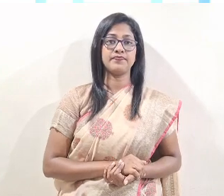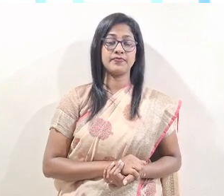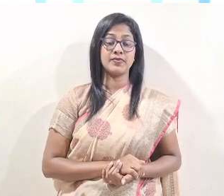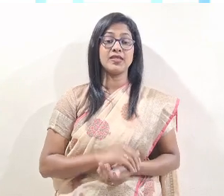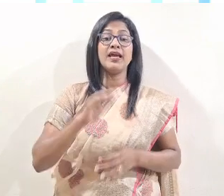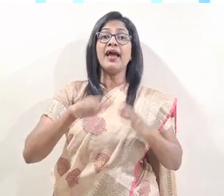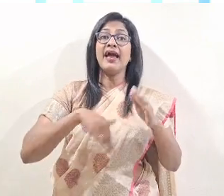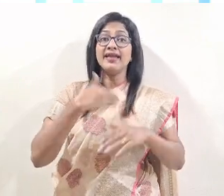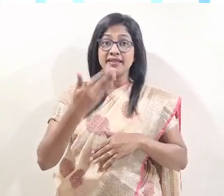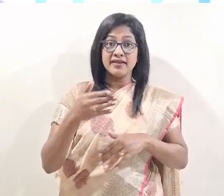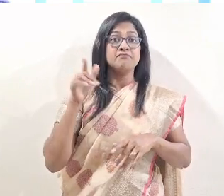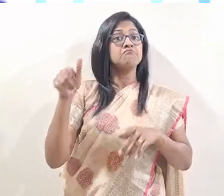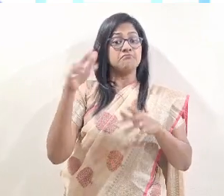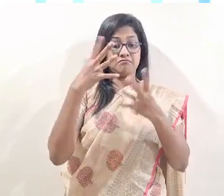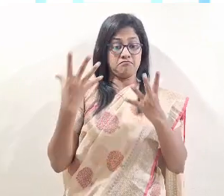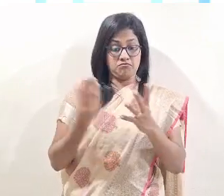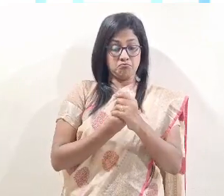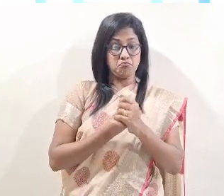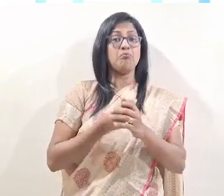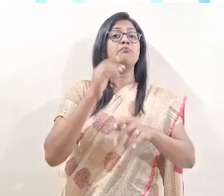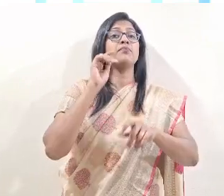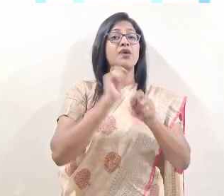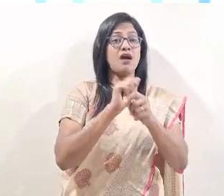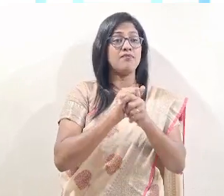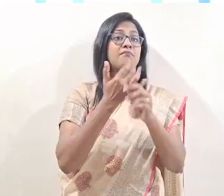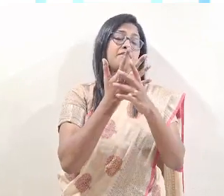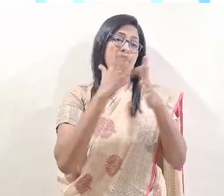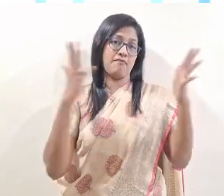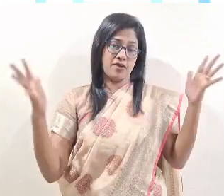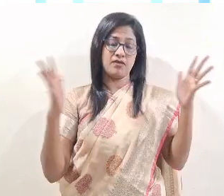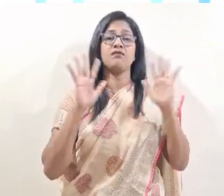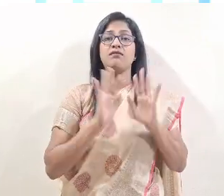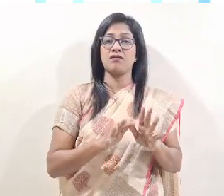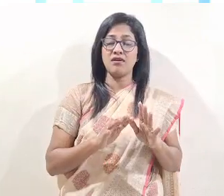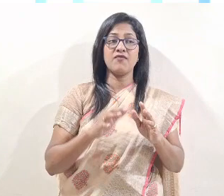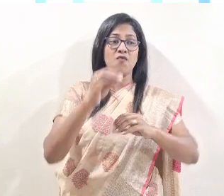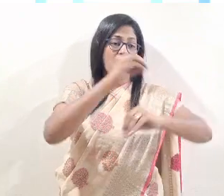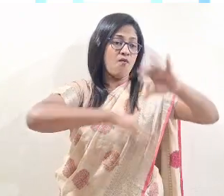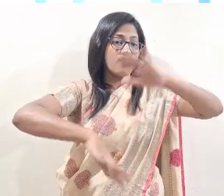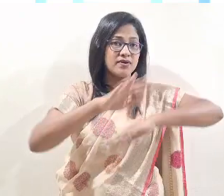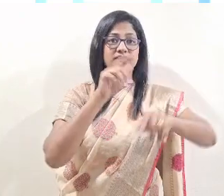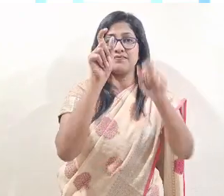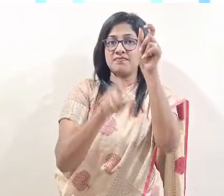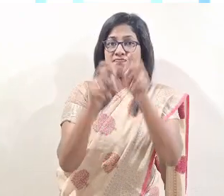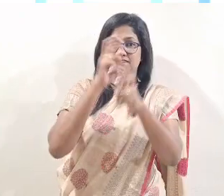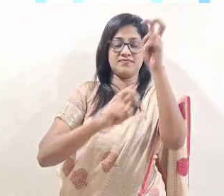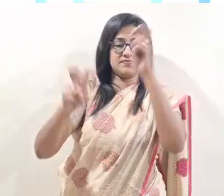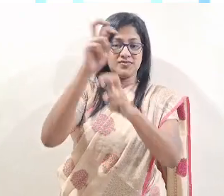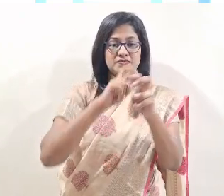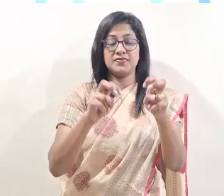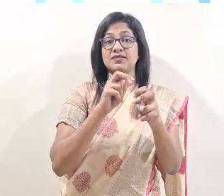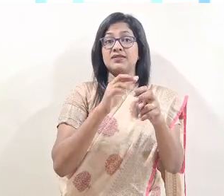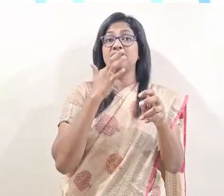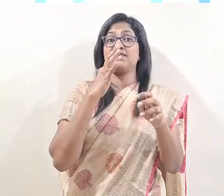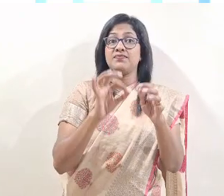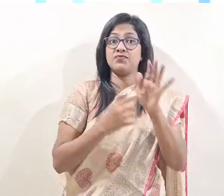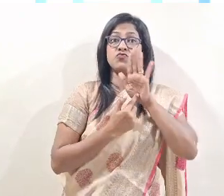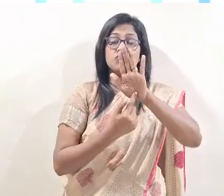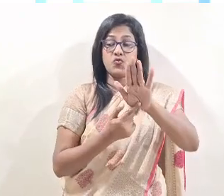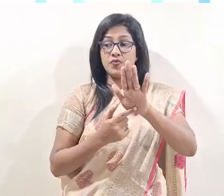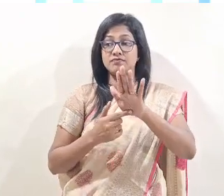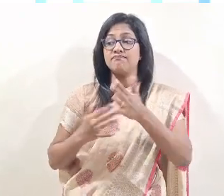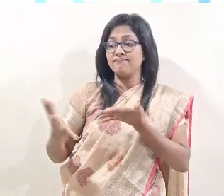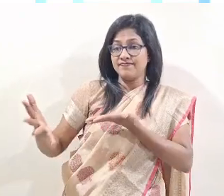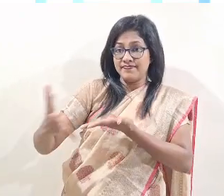And they do a lot of things, of course, organize public transport, but let me highlight two. They collect